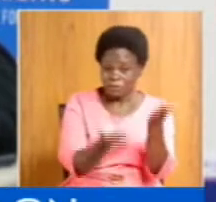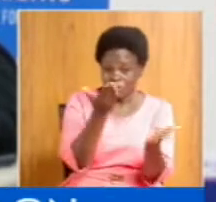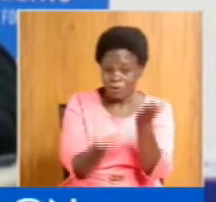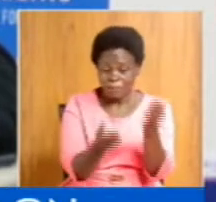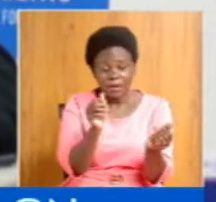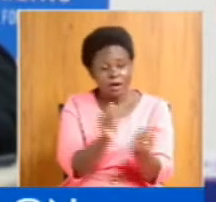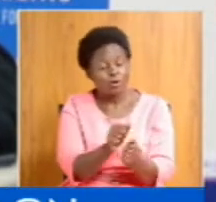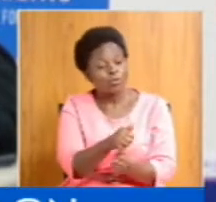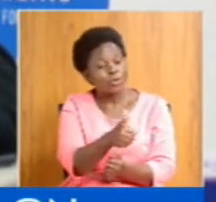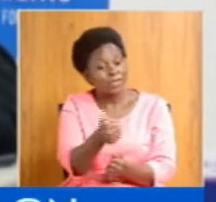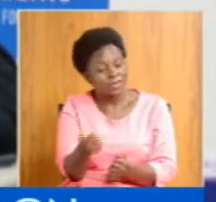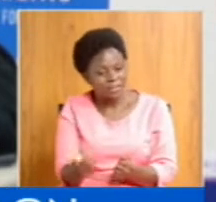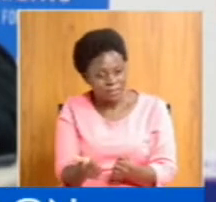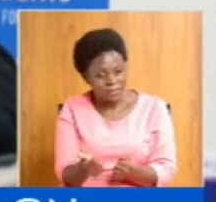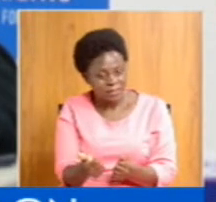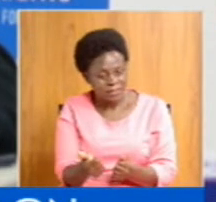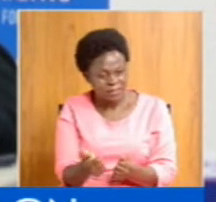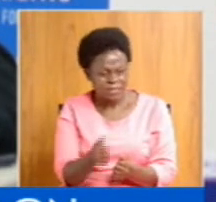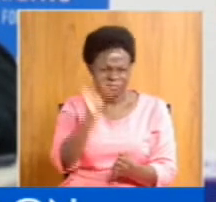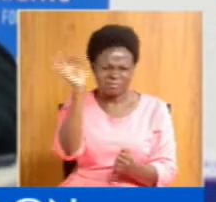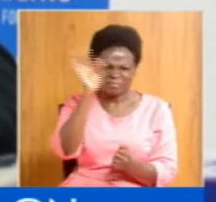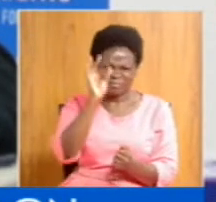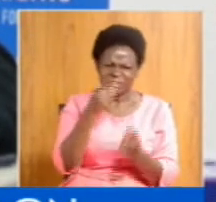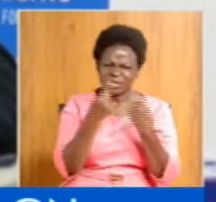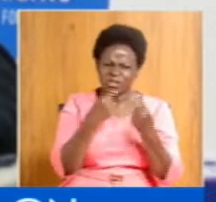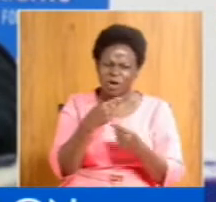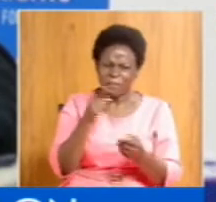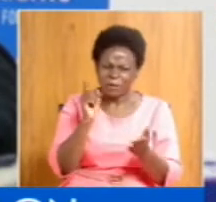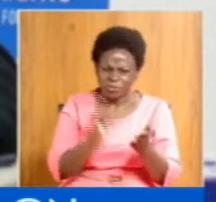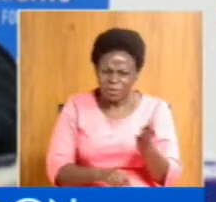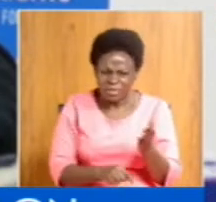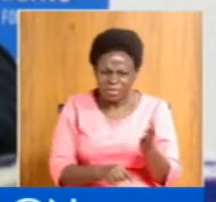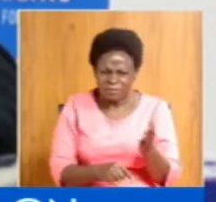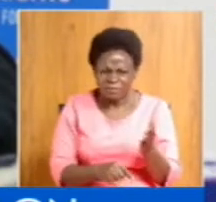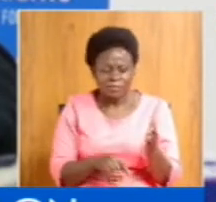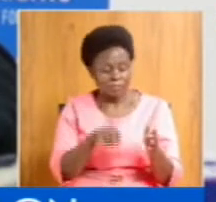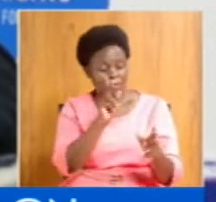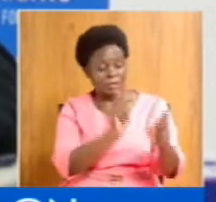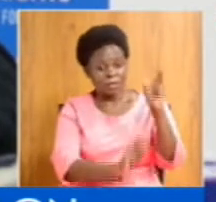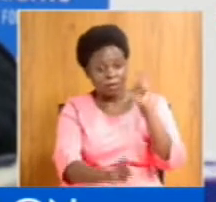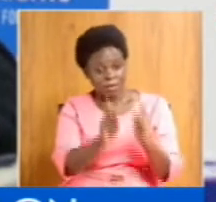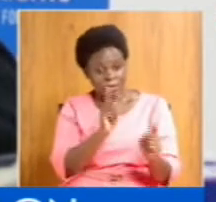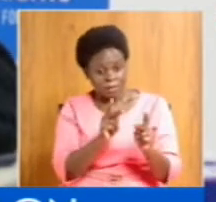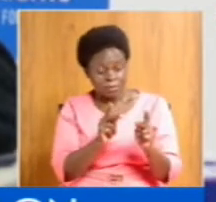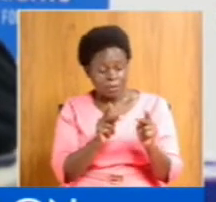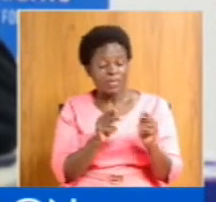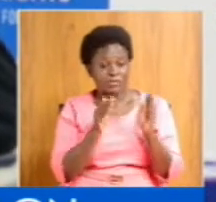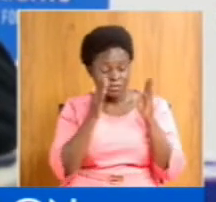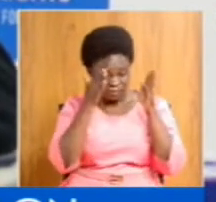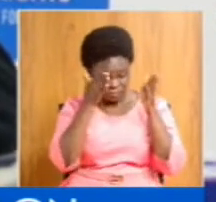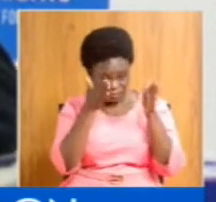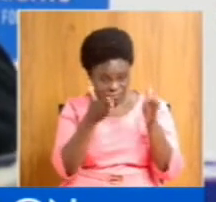others. Well, you wonder what am I talking about? Among the citizens that we are concerned about,